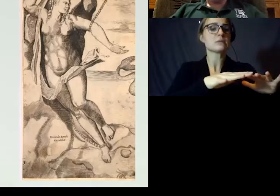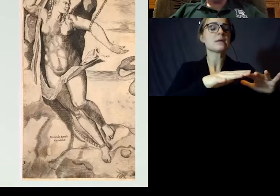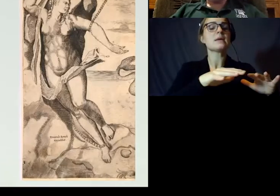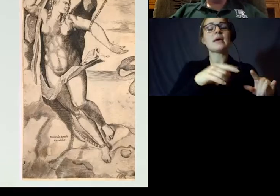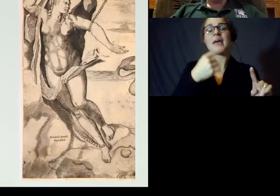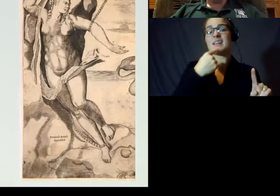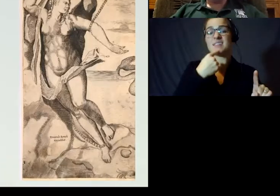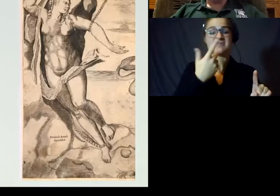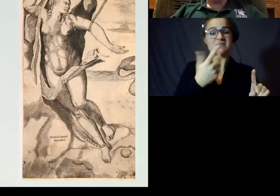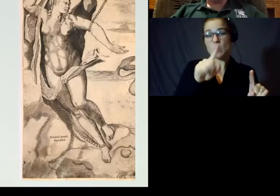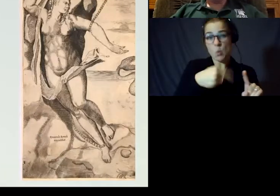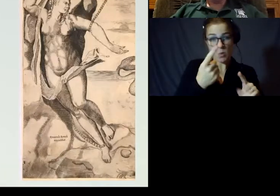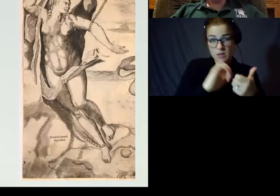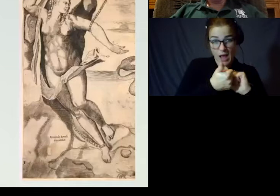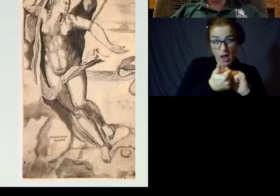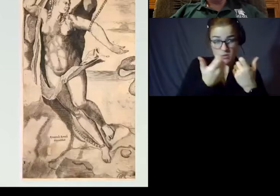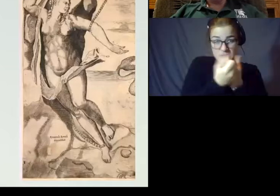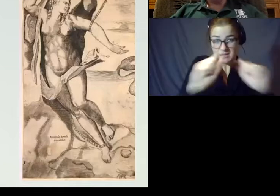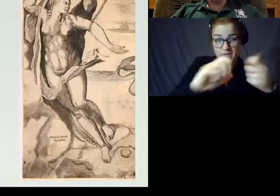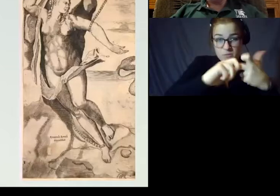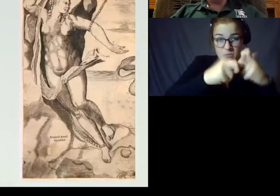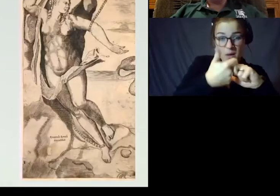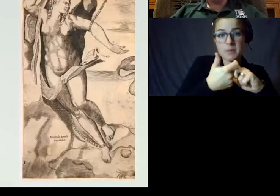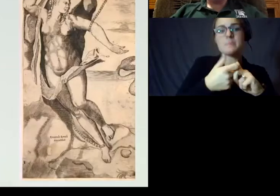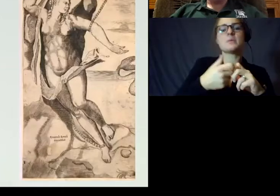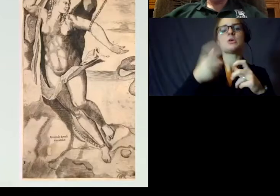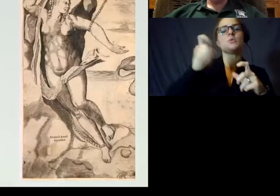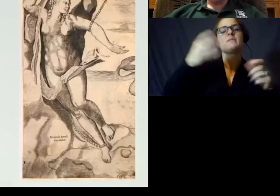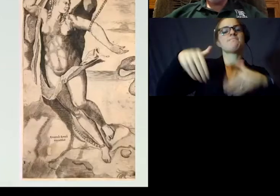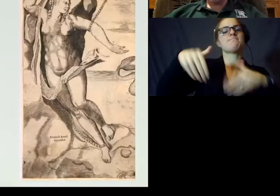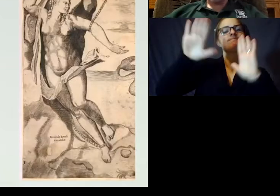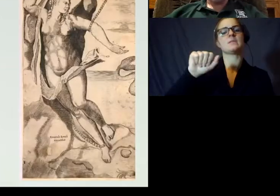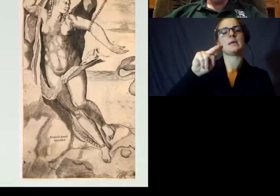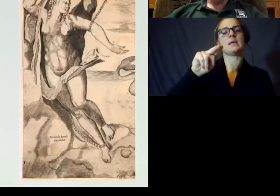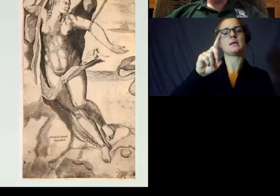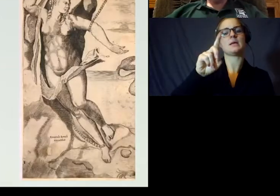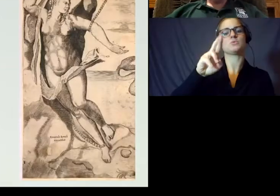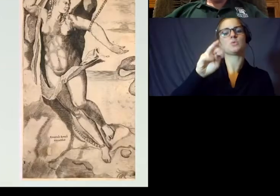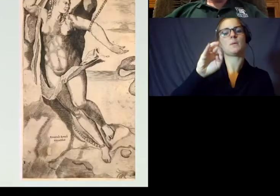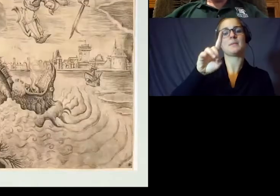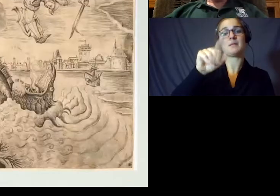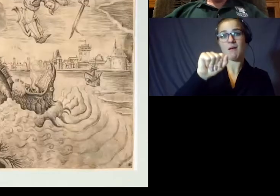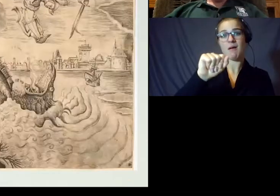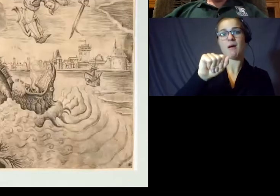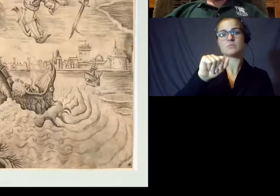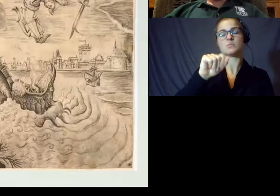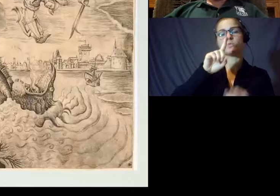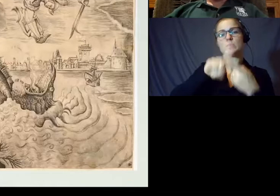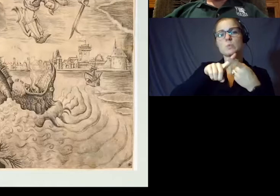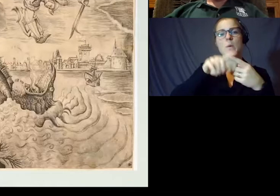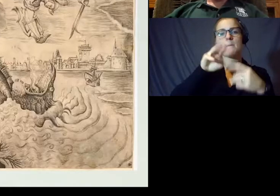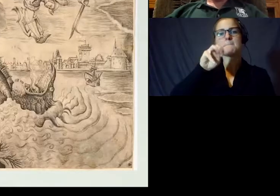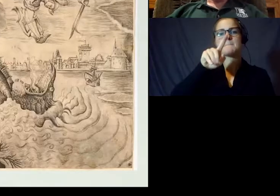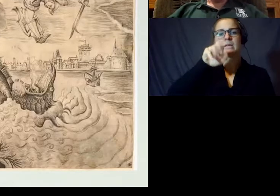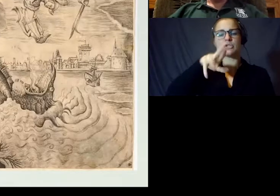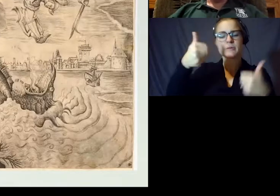problem is to sacrifice Andromeda to Cetus, the monster. So they chain her to a rock by the sea. Well, Perseus comes